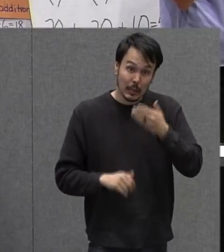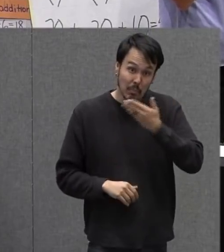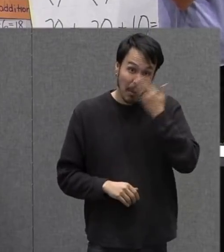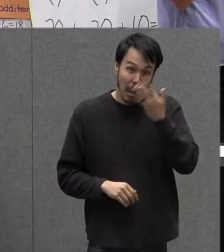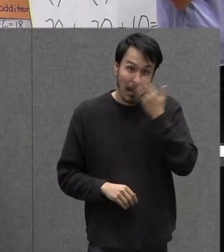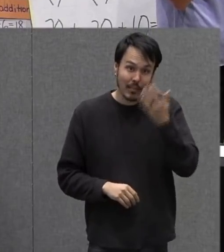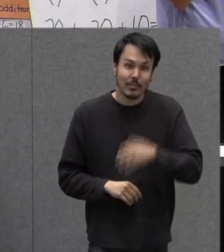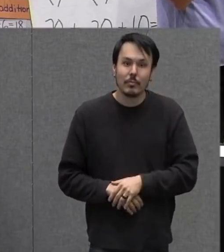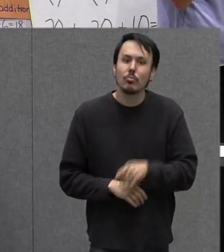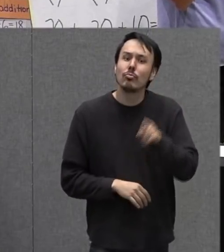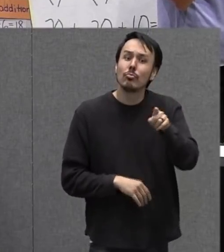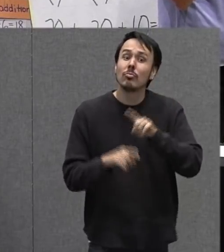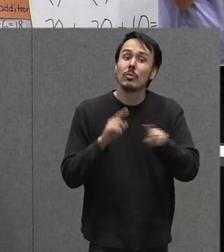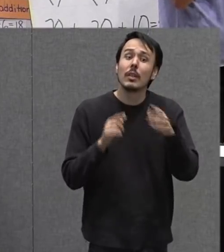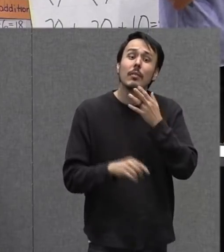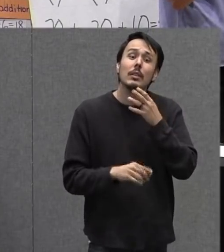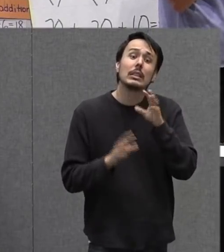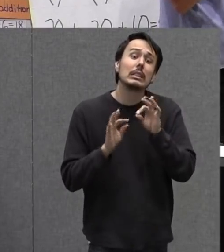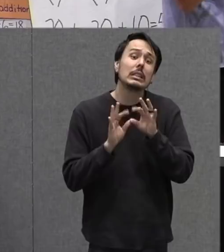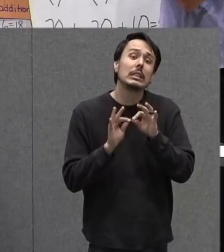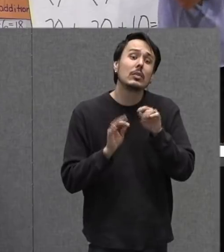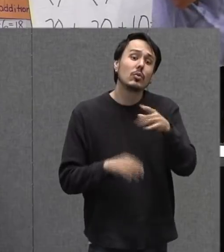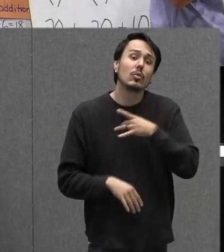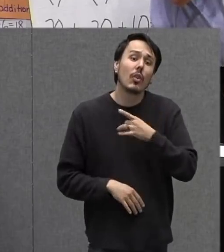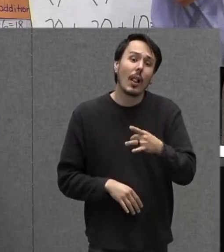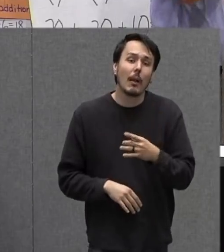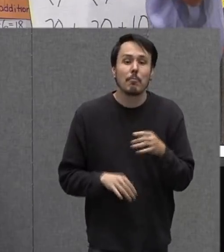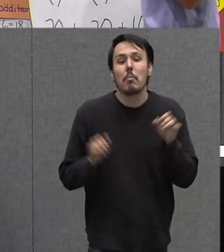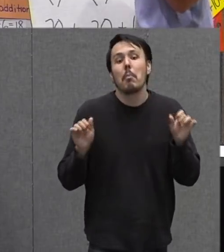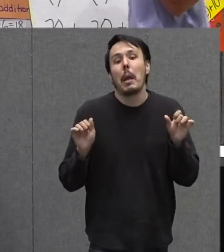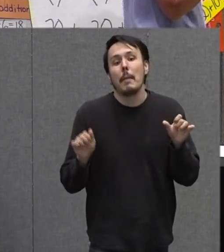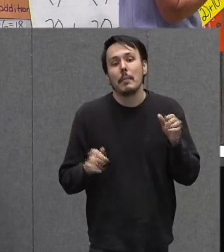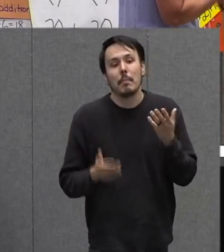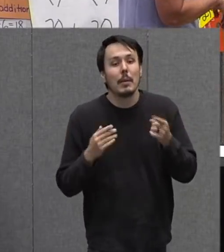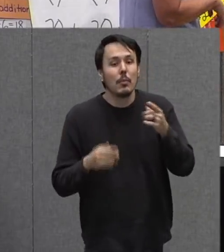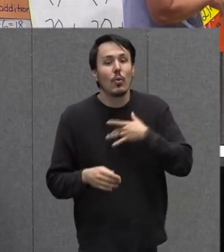Maybe. I know some of you might like the sparkly ones.